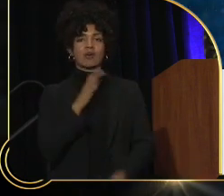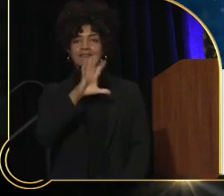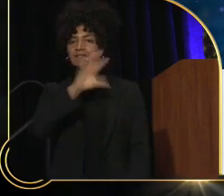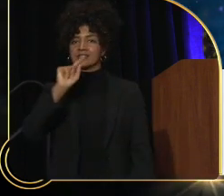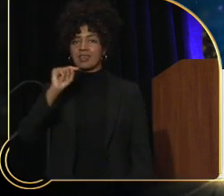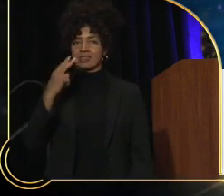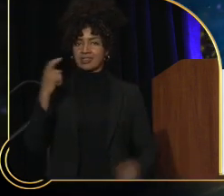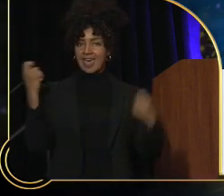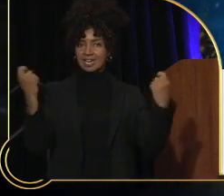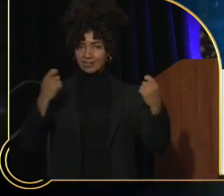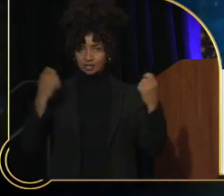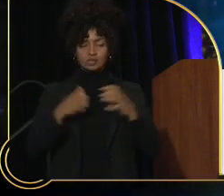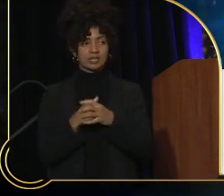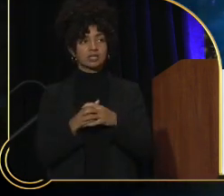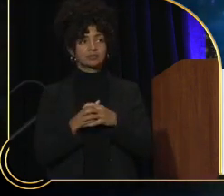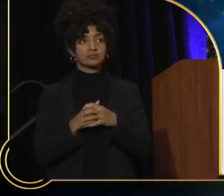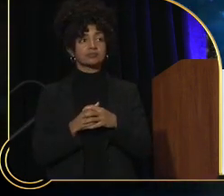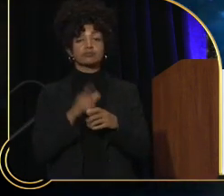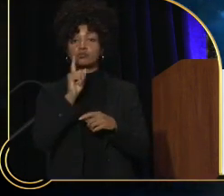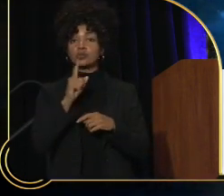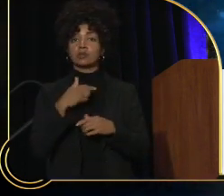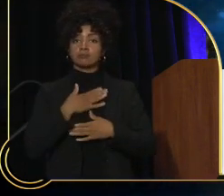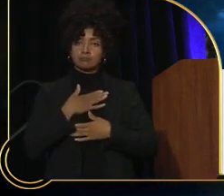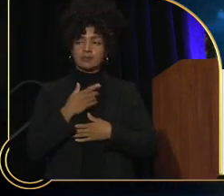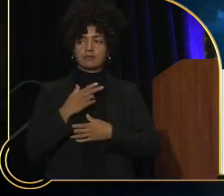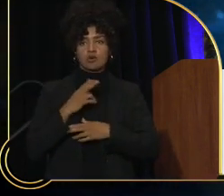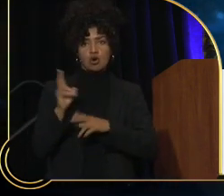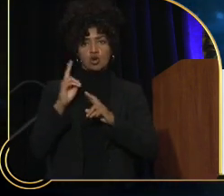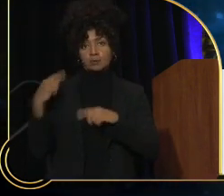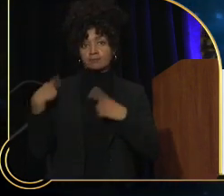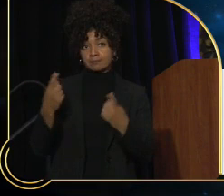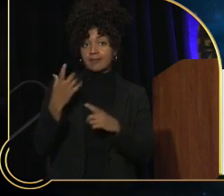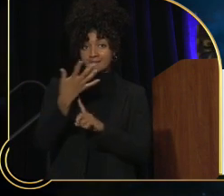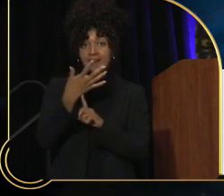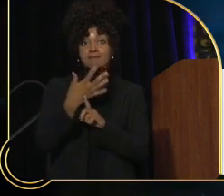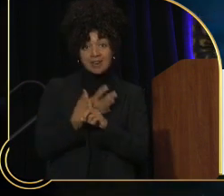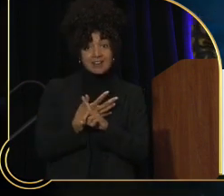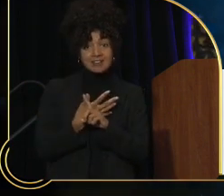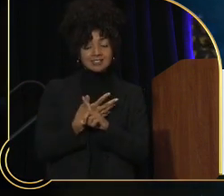Now, I've had the pleasure over the past 5 months of spending many hours